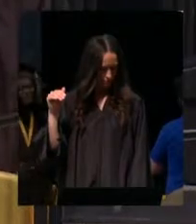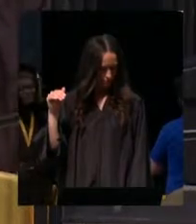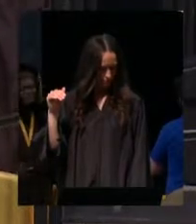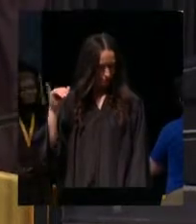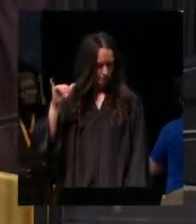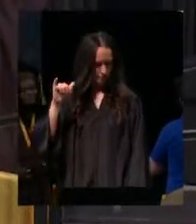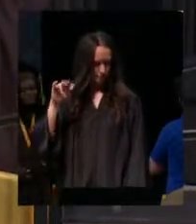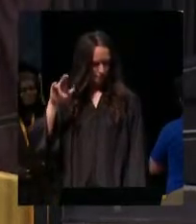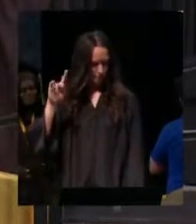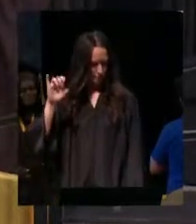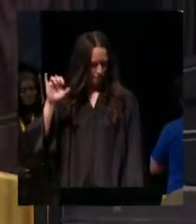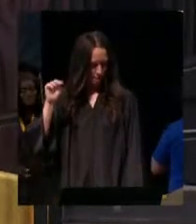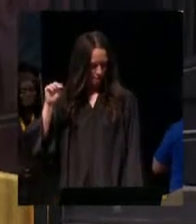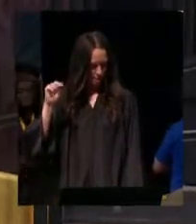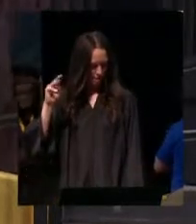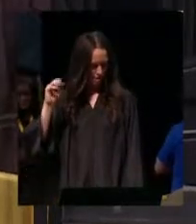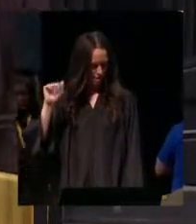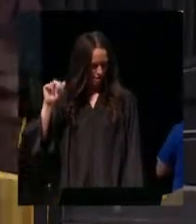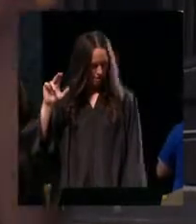Yukon Wan.